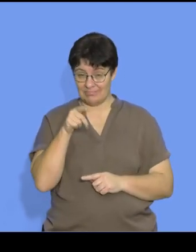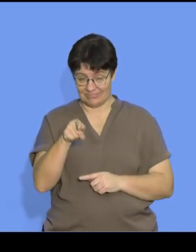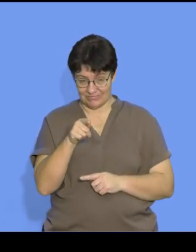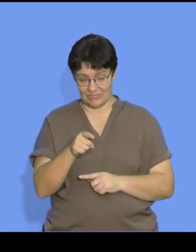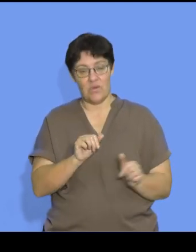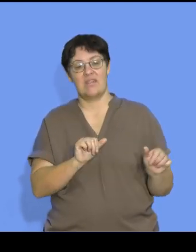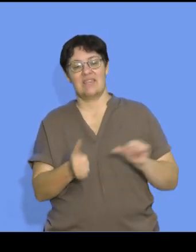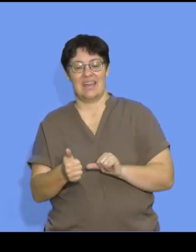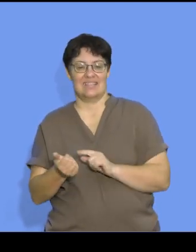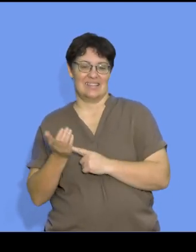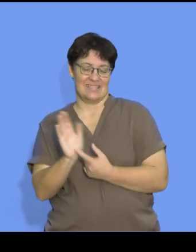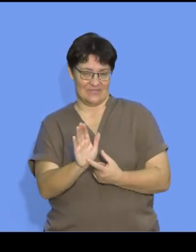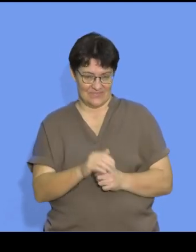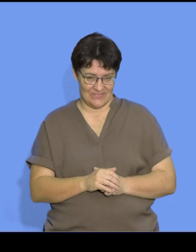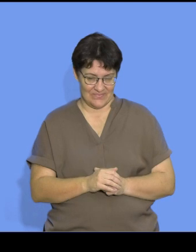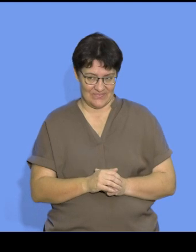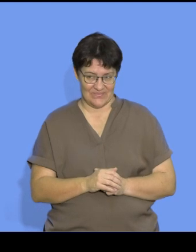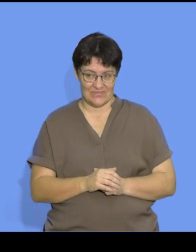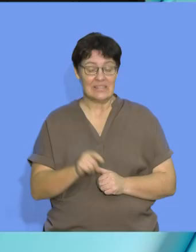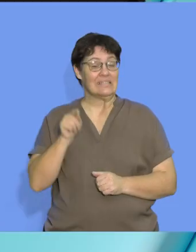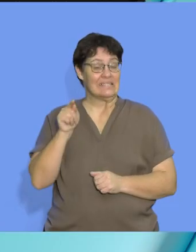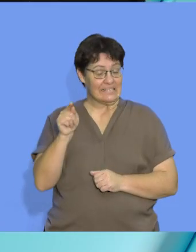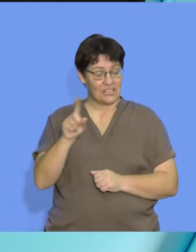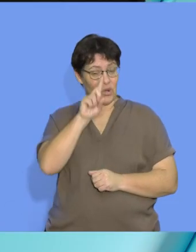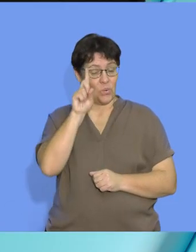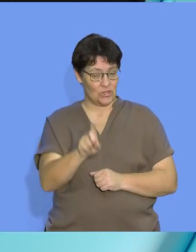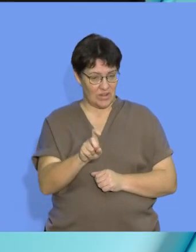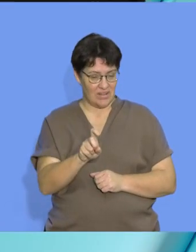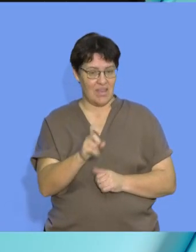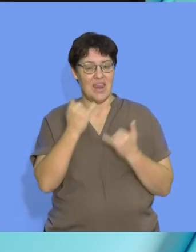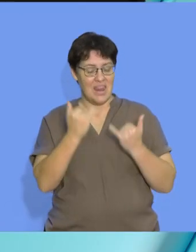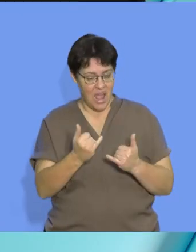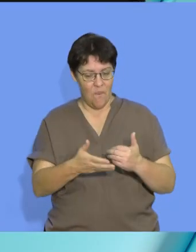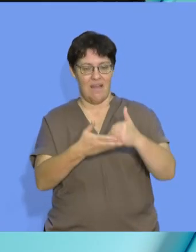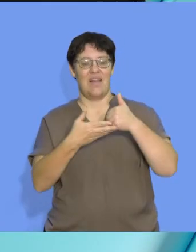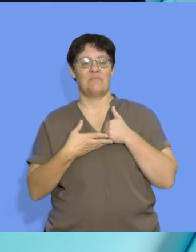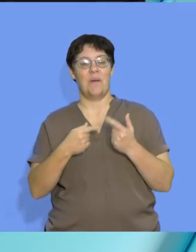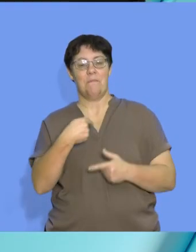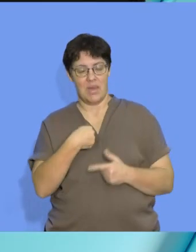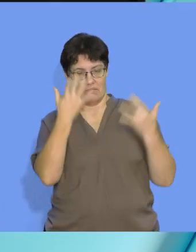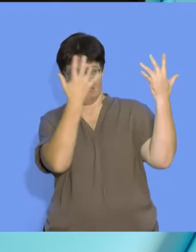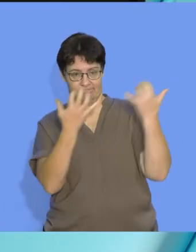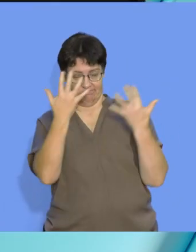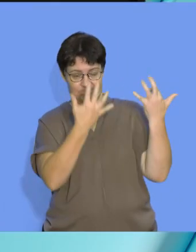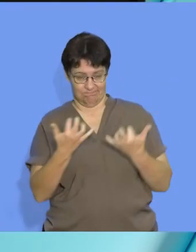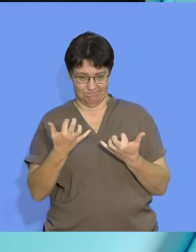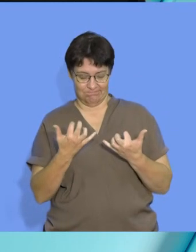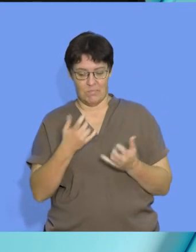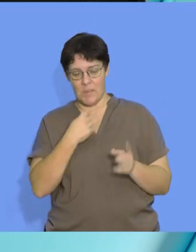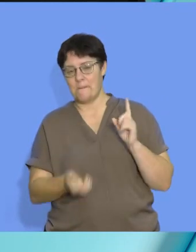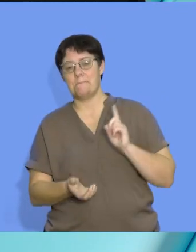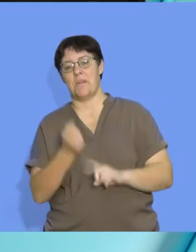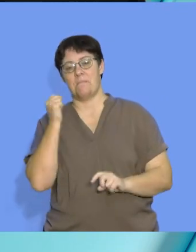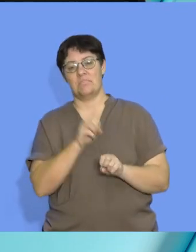next example. So this question is going to rely on my actual calculated or determined